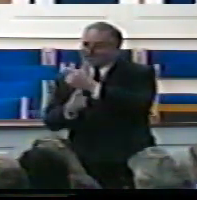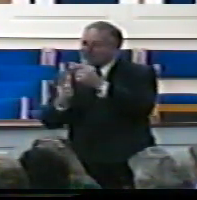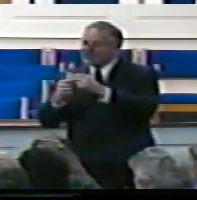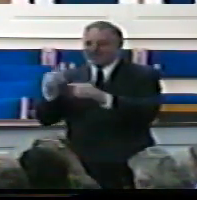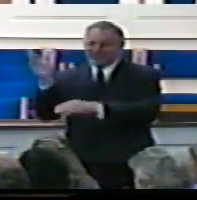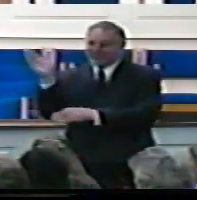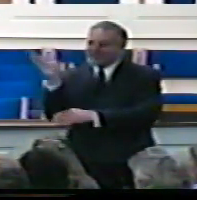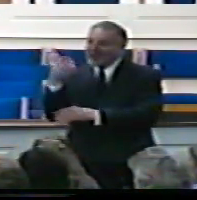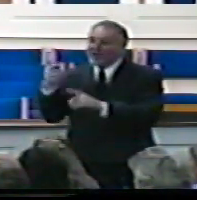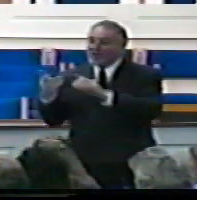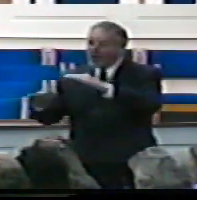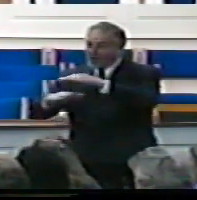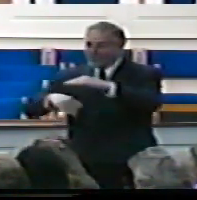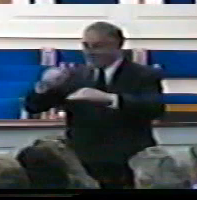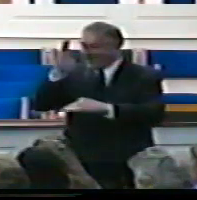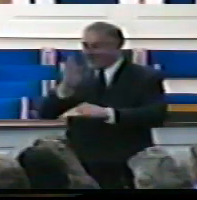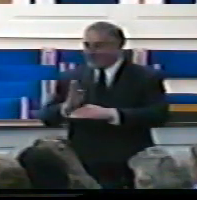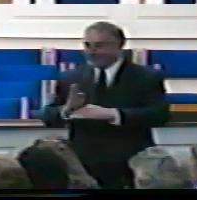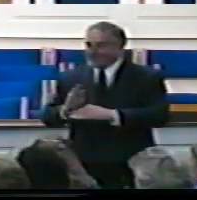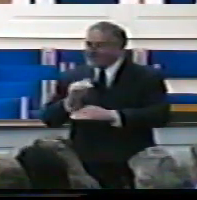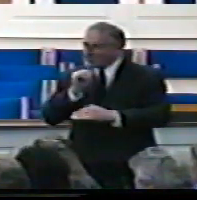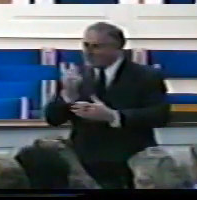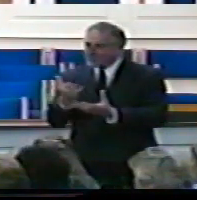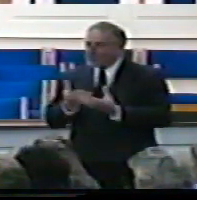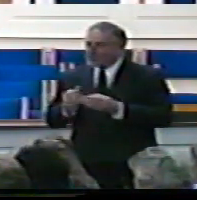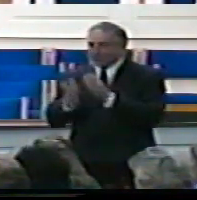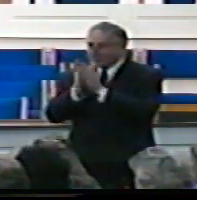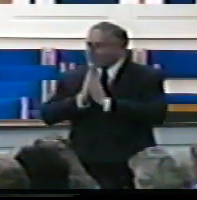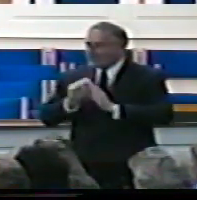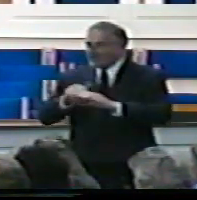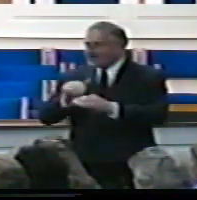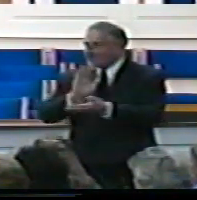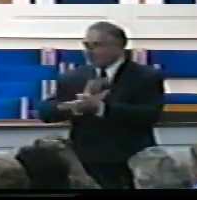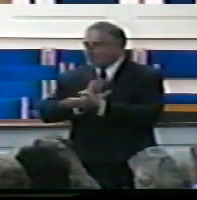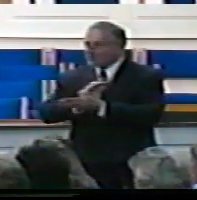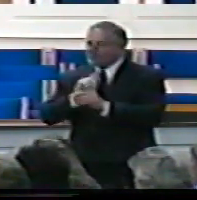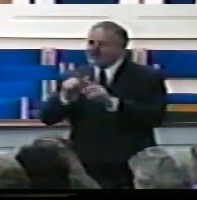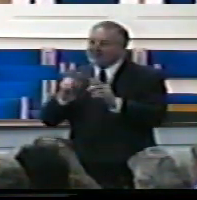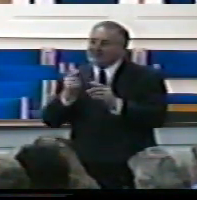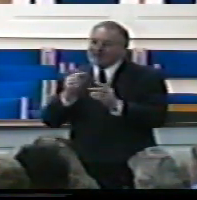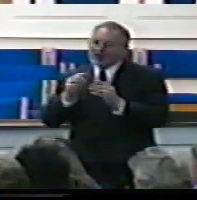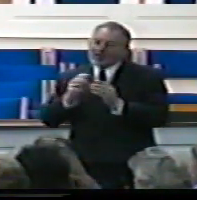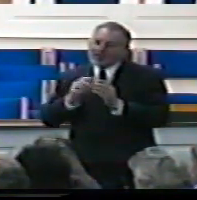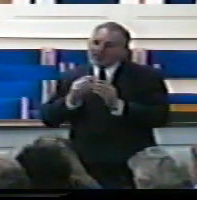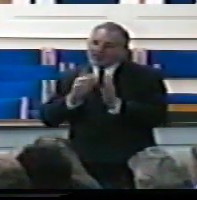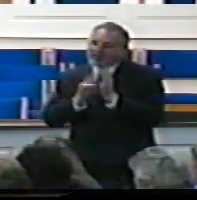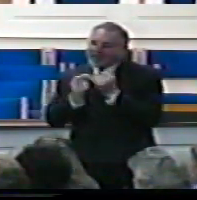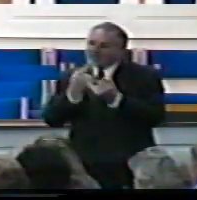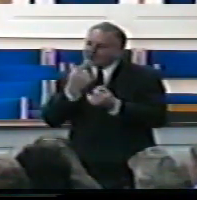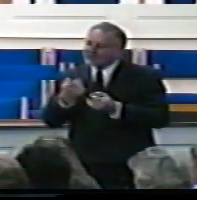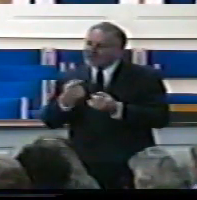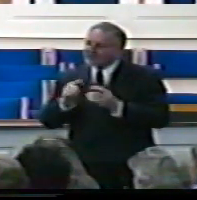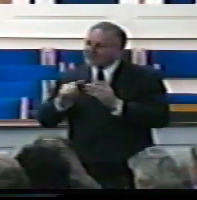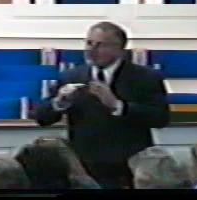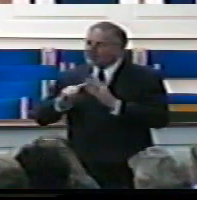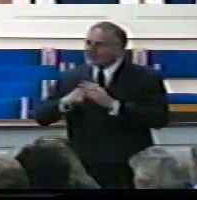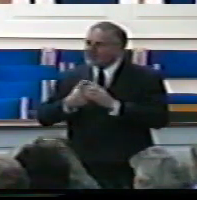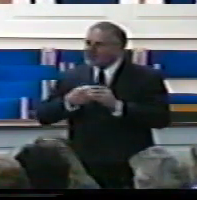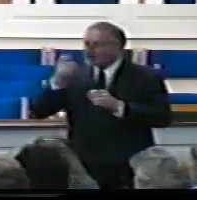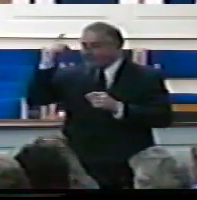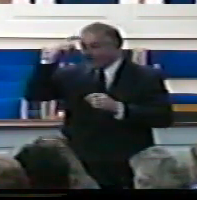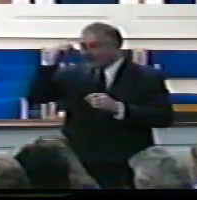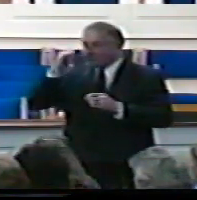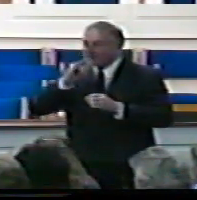the Bible says that the beginning of wisdom is the fear of the Lord. The subject, the schooling, the students